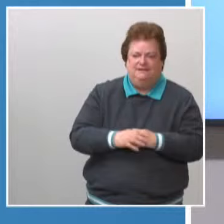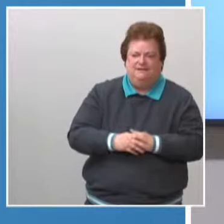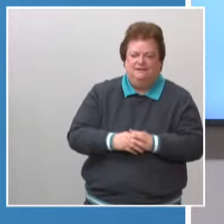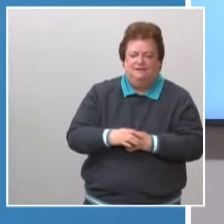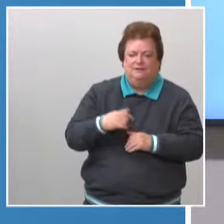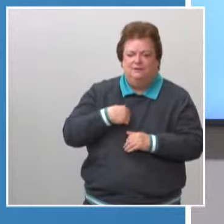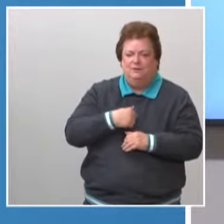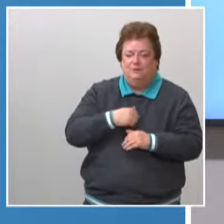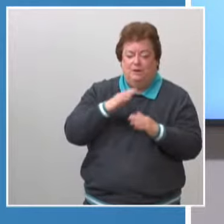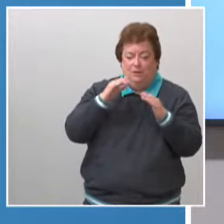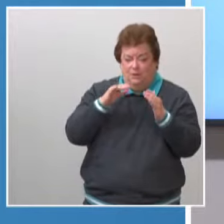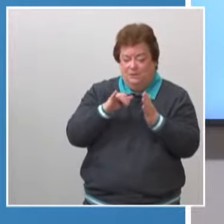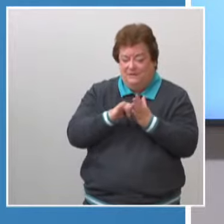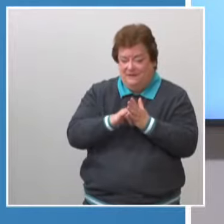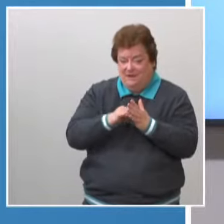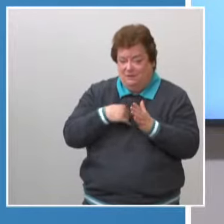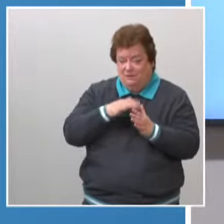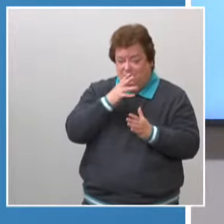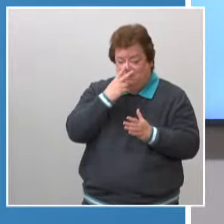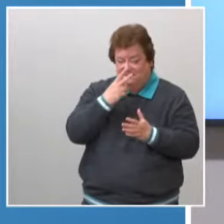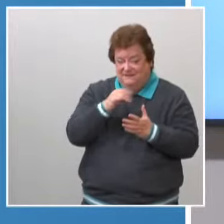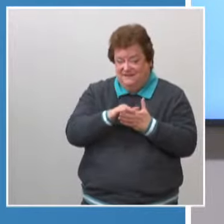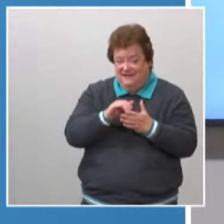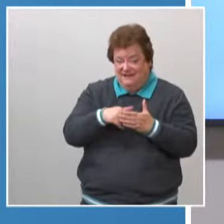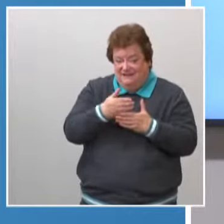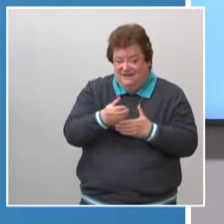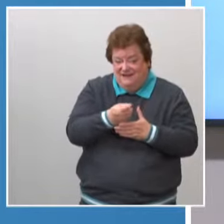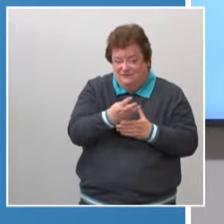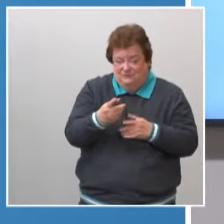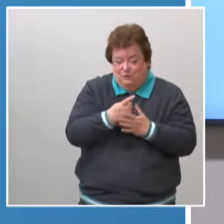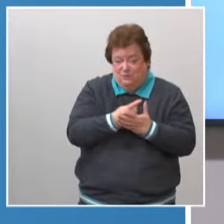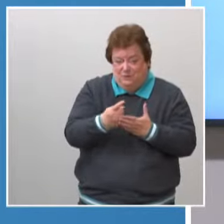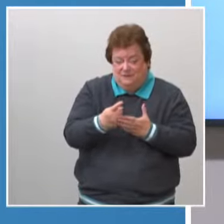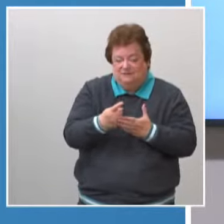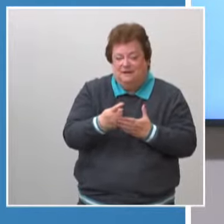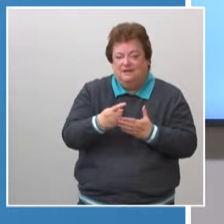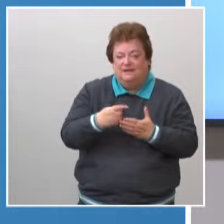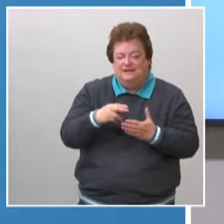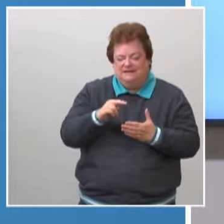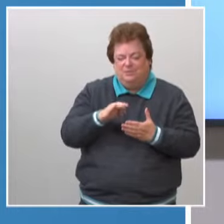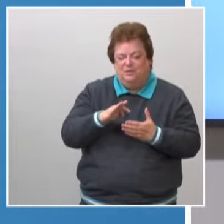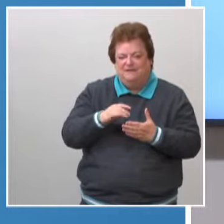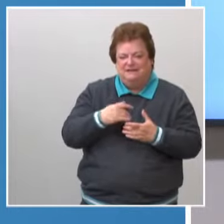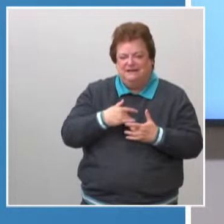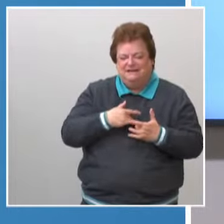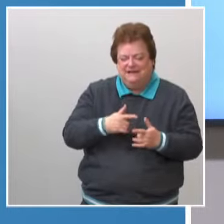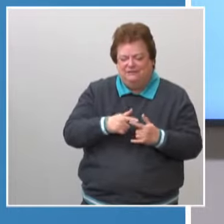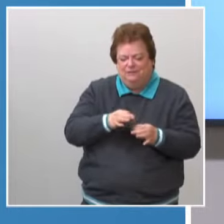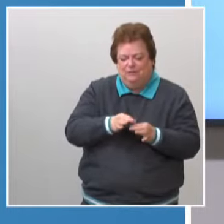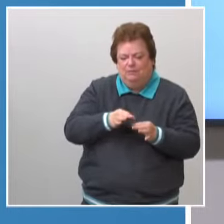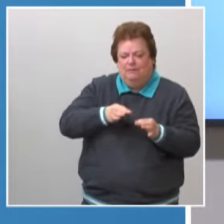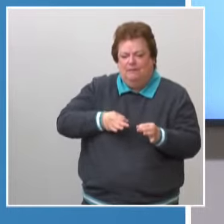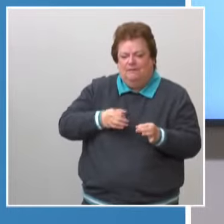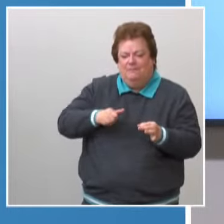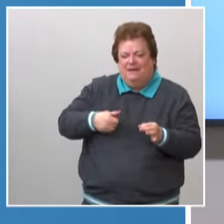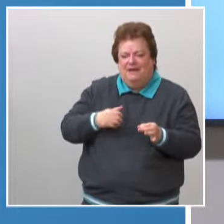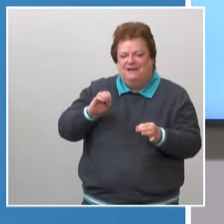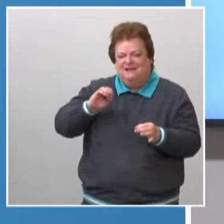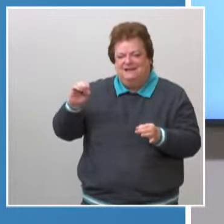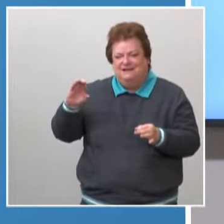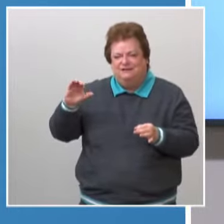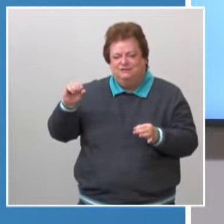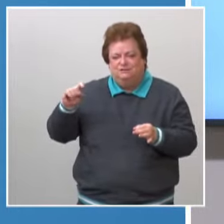hoping that we might see that in the next couple of weeks. We lag behind, the East Coast, so that's what